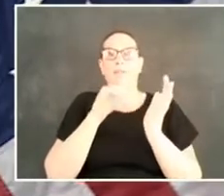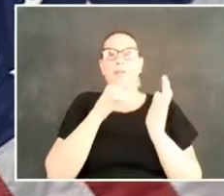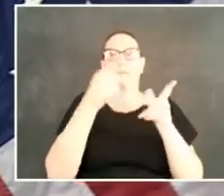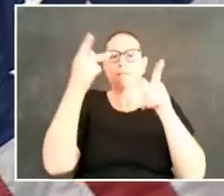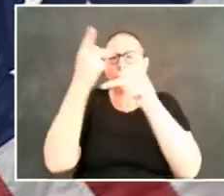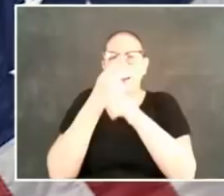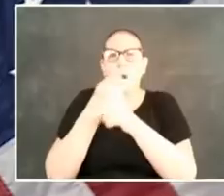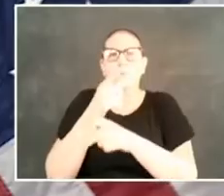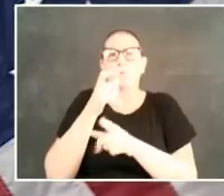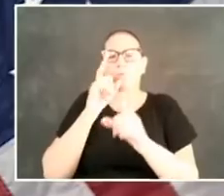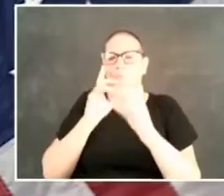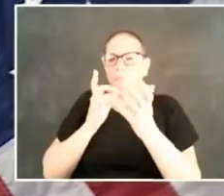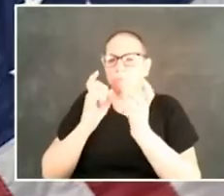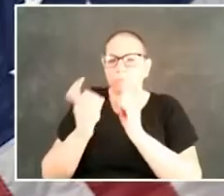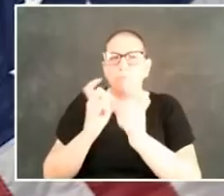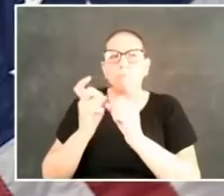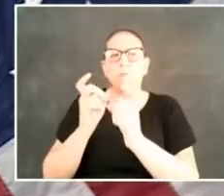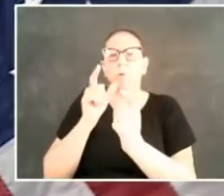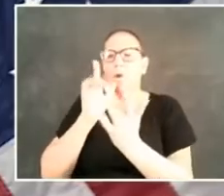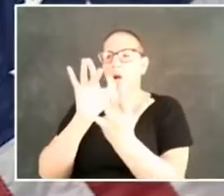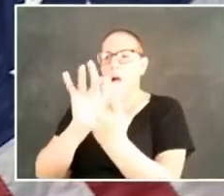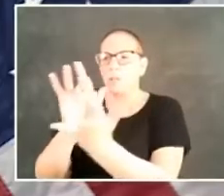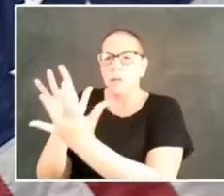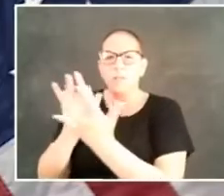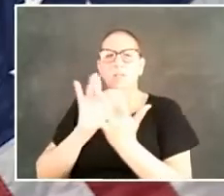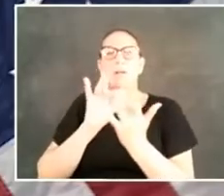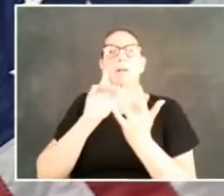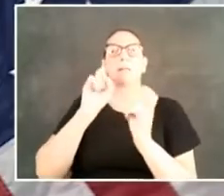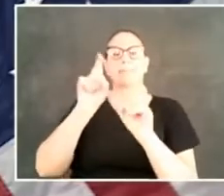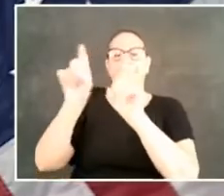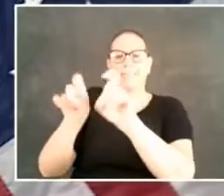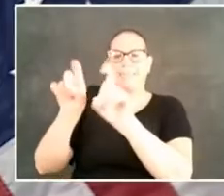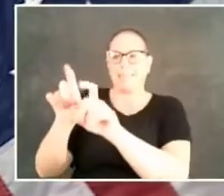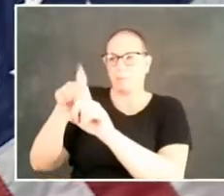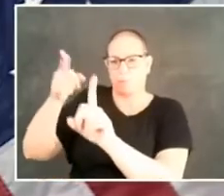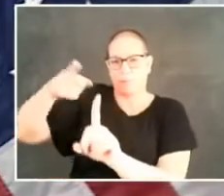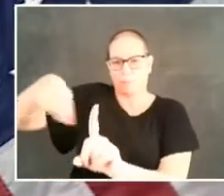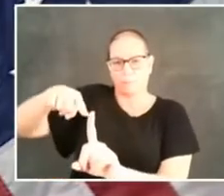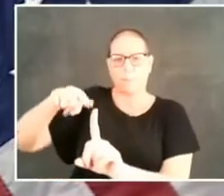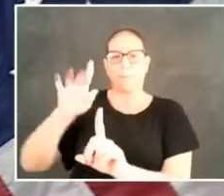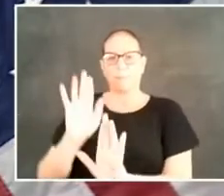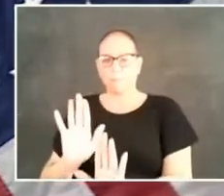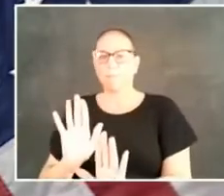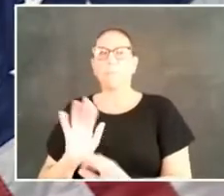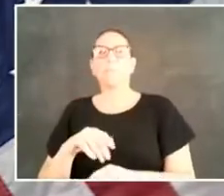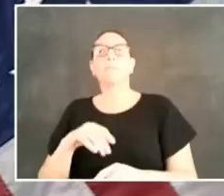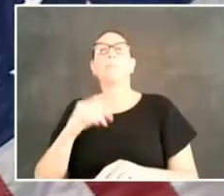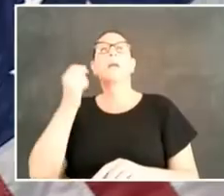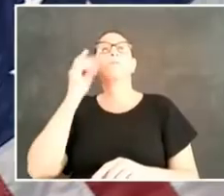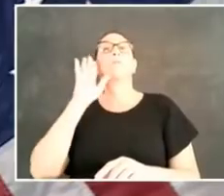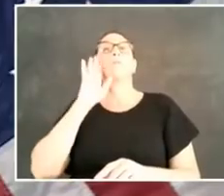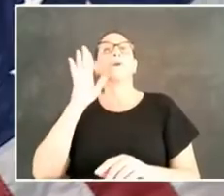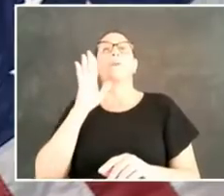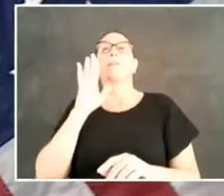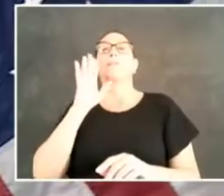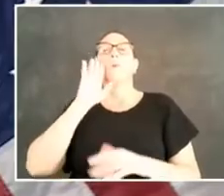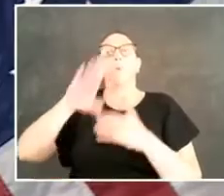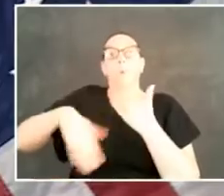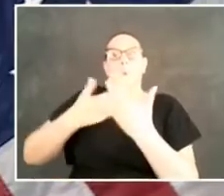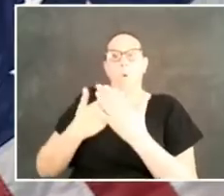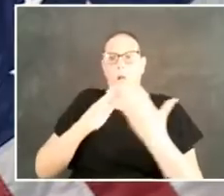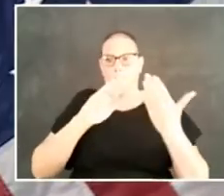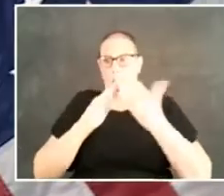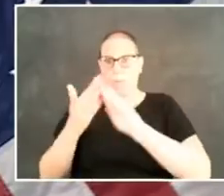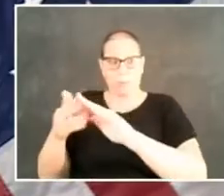it. And that's going to be in all communities. We're always going to keep a special focus on the communities that have been hit hardest, but we have